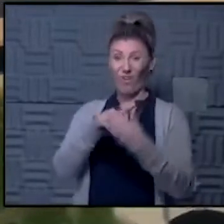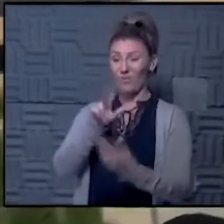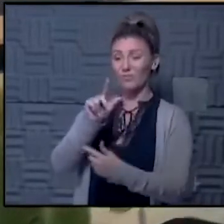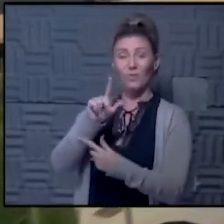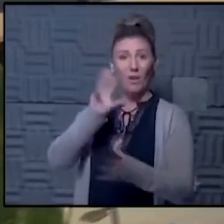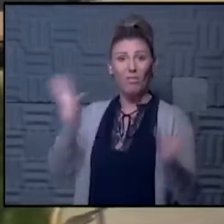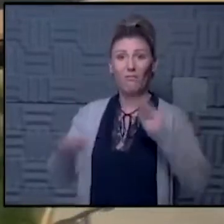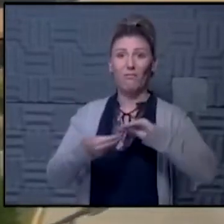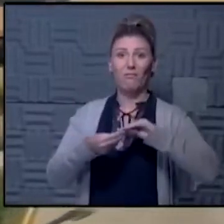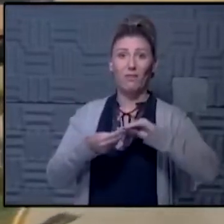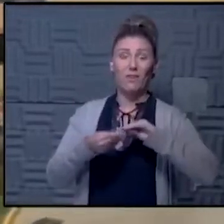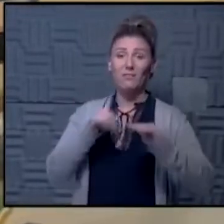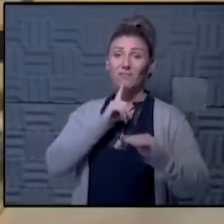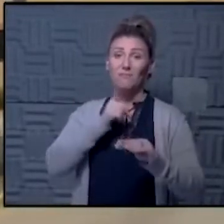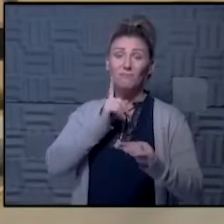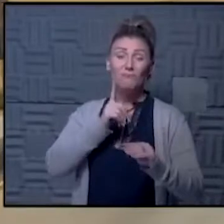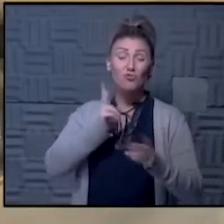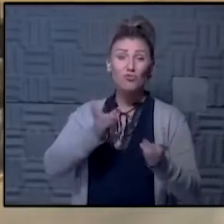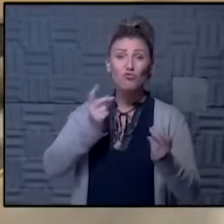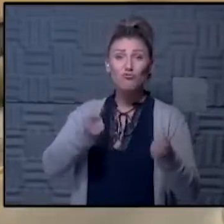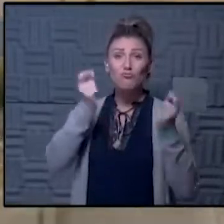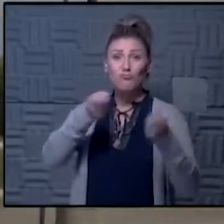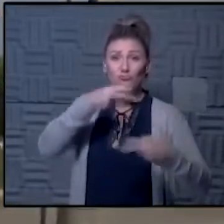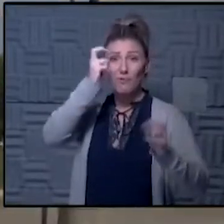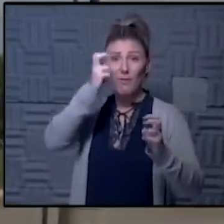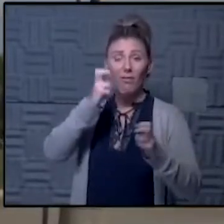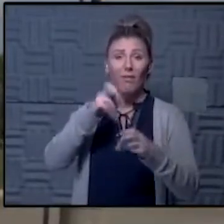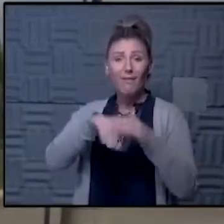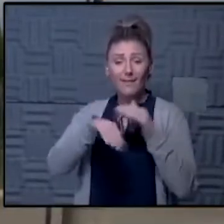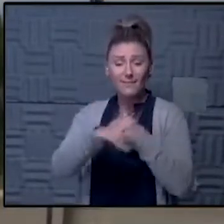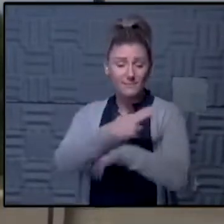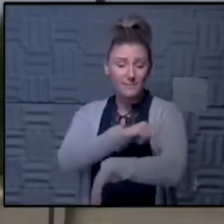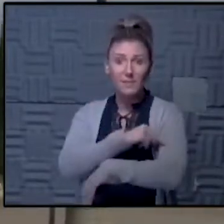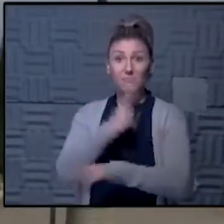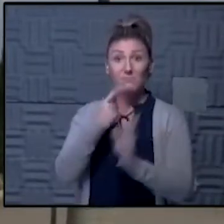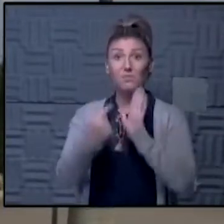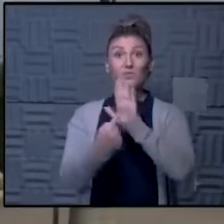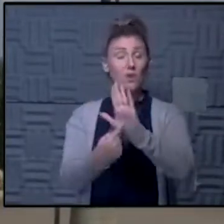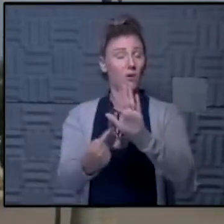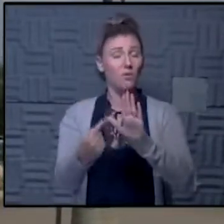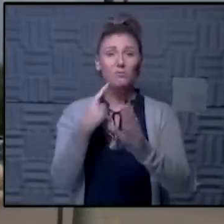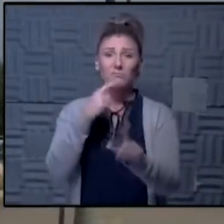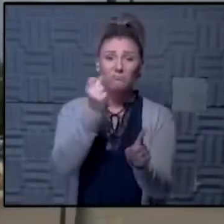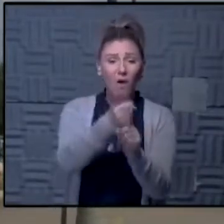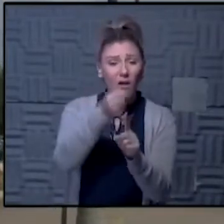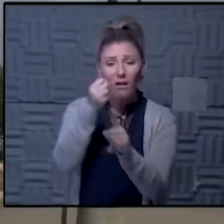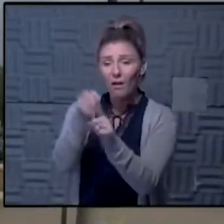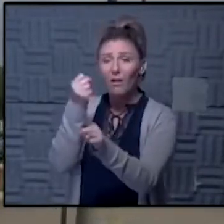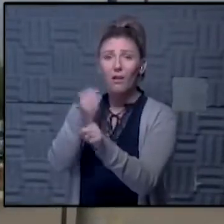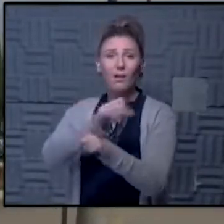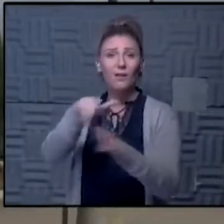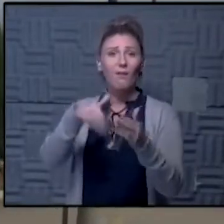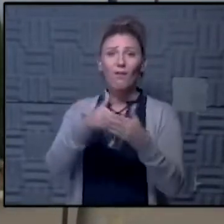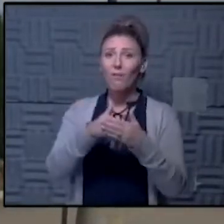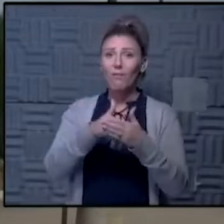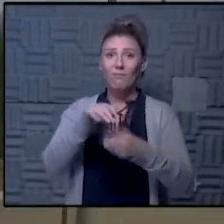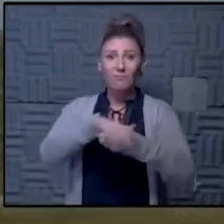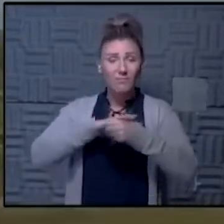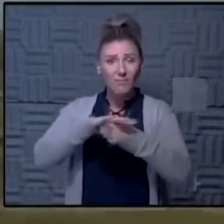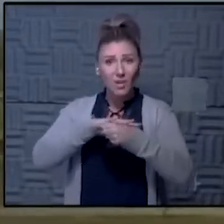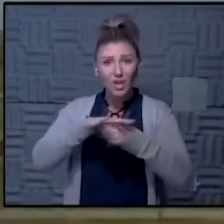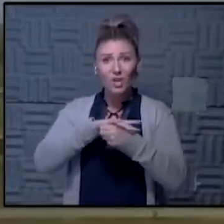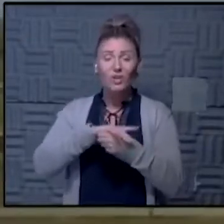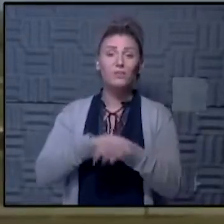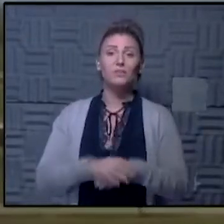those critical access hospitals. So it just shows you, that it's hitting all of these areas. It